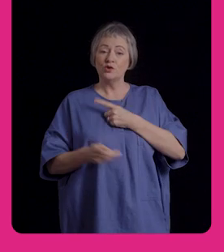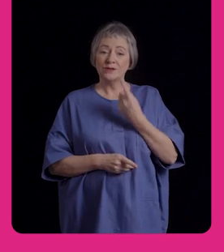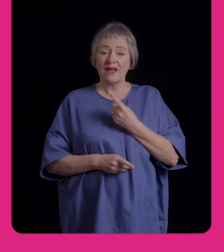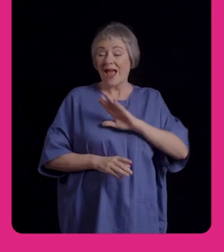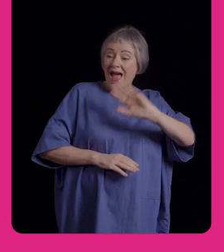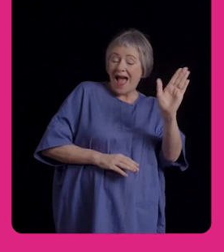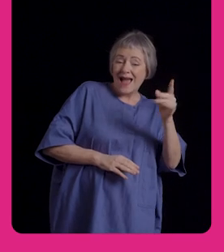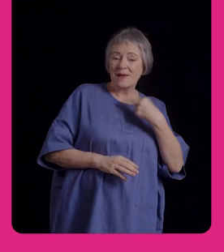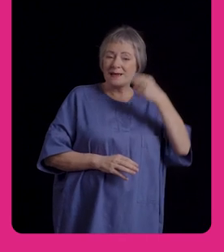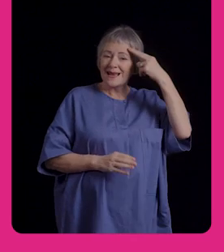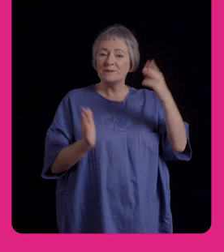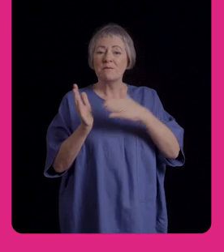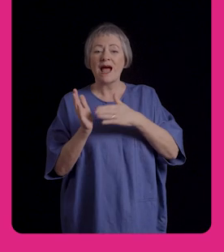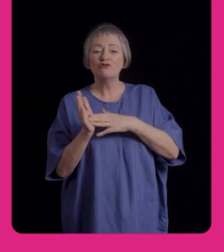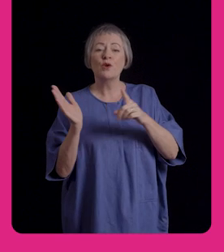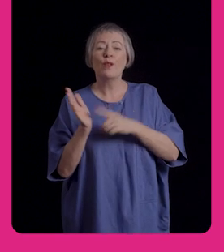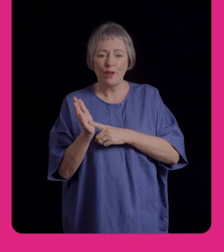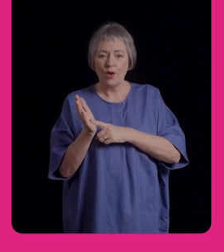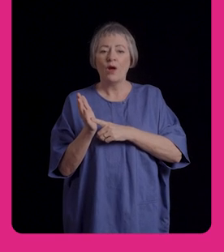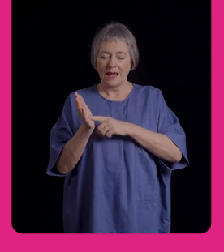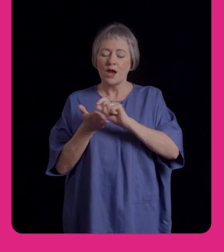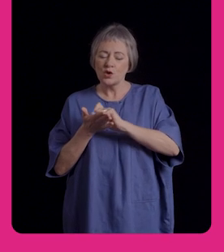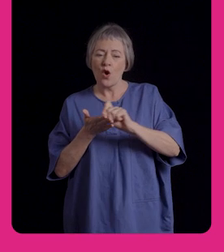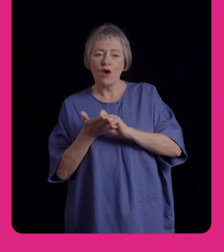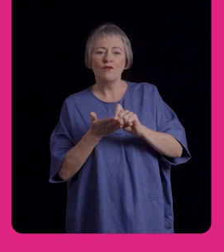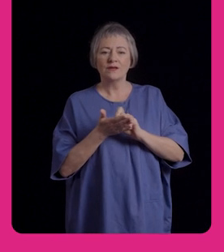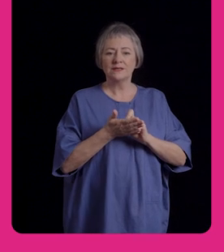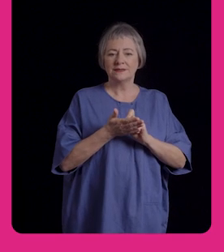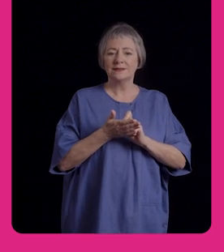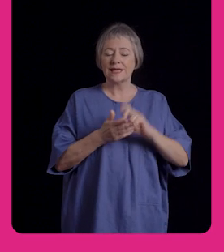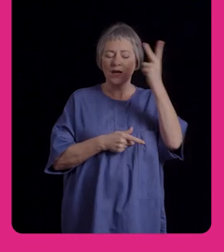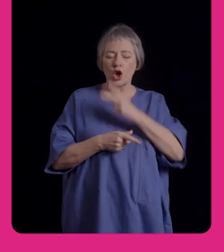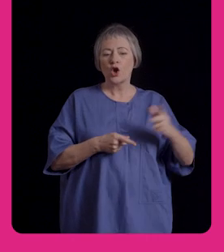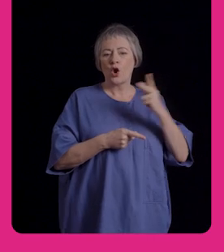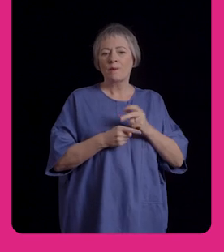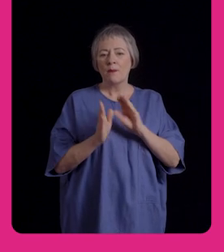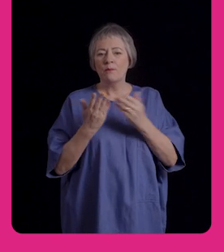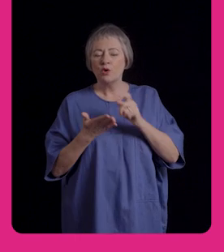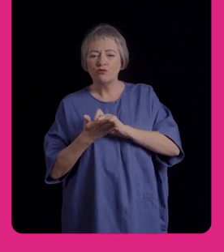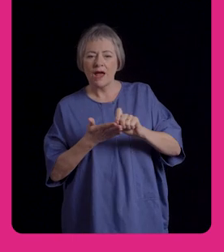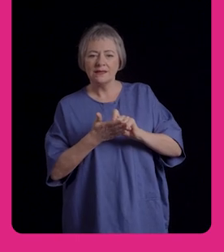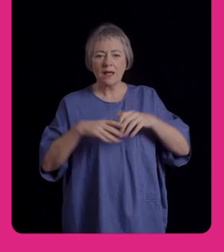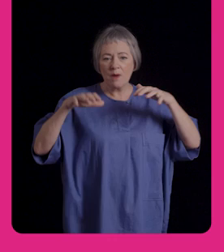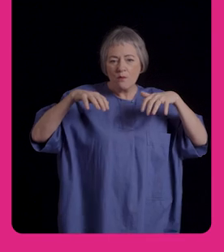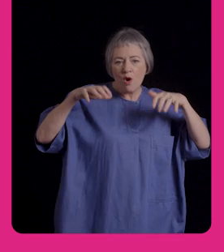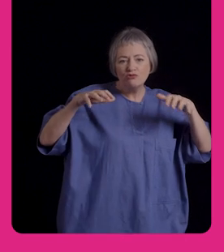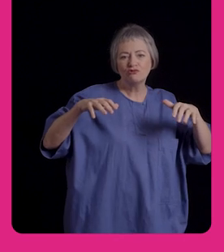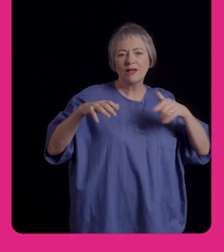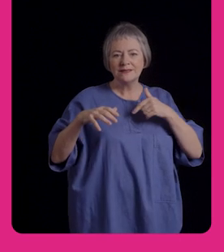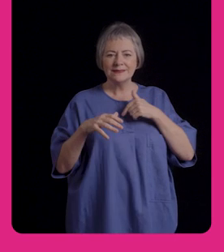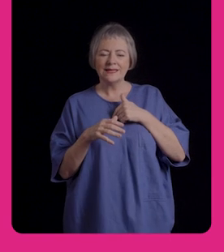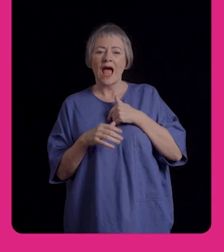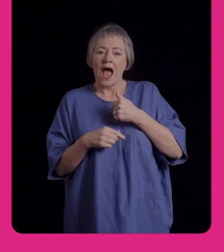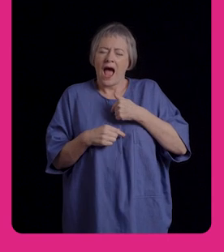Hi, everyone. My name is Marjorie Liu. I'm a novelist and a comic book writer. My current series is Monstrous with Sana